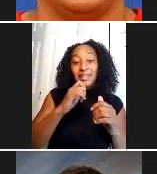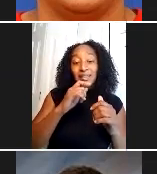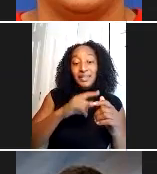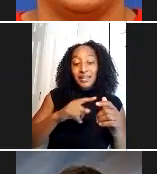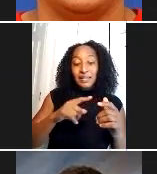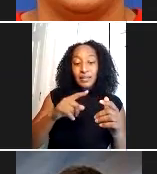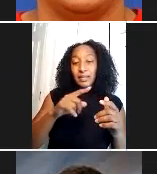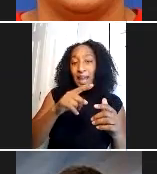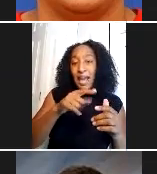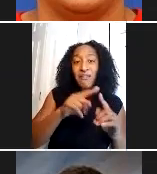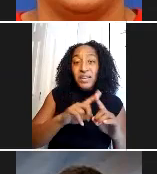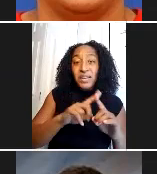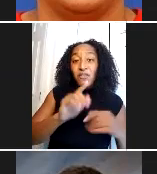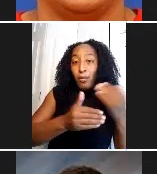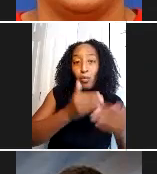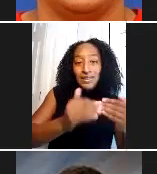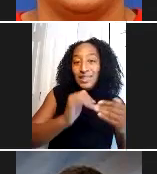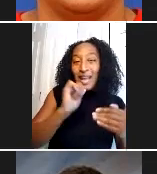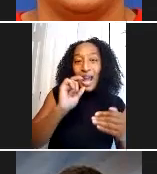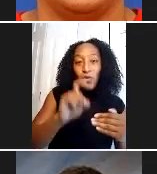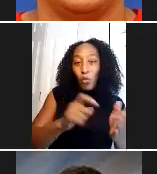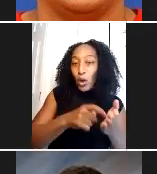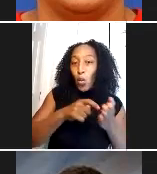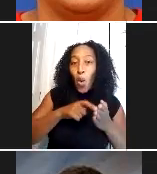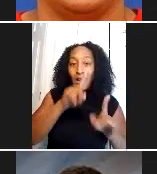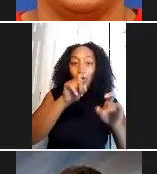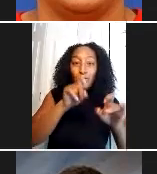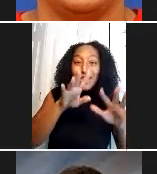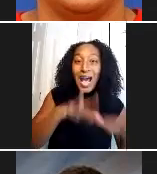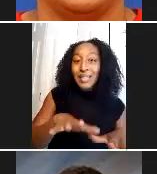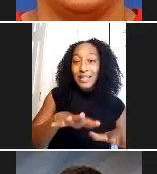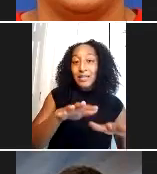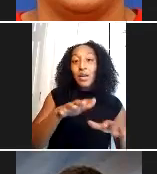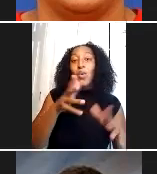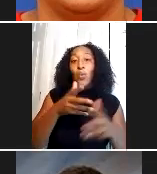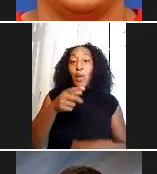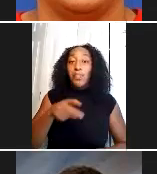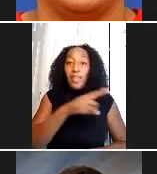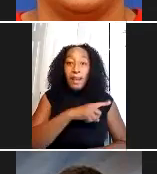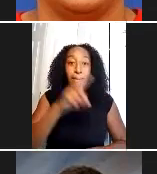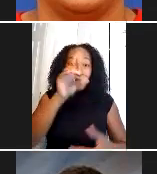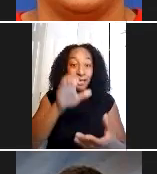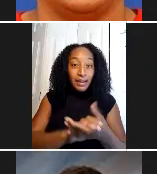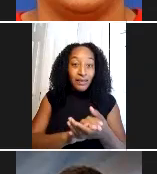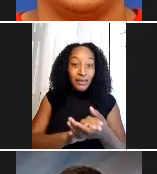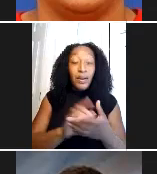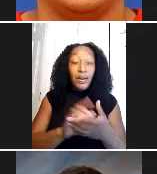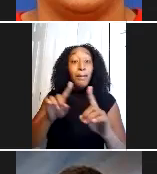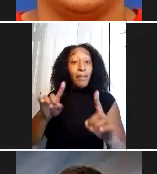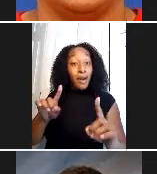be. Sometimes you hear the hypothesis referred to as an educated